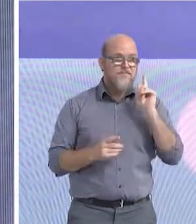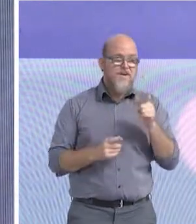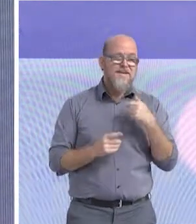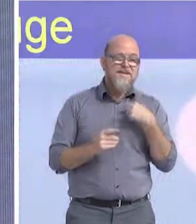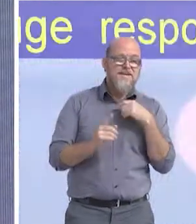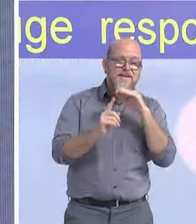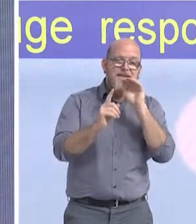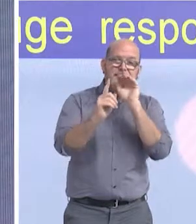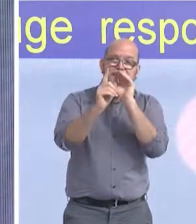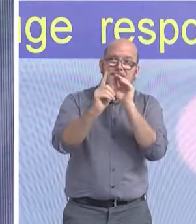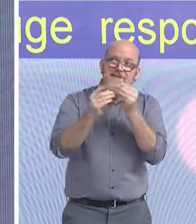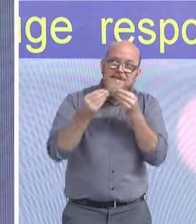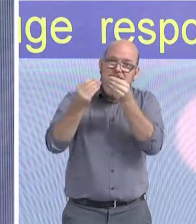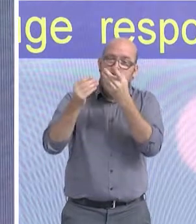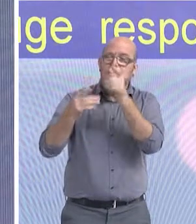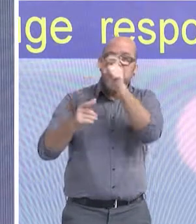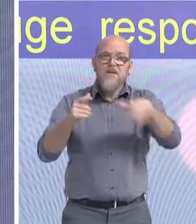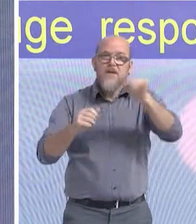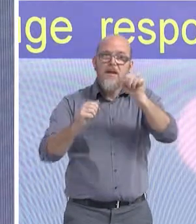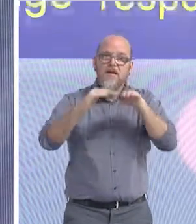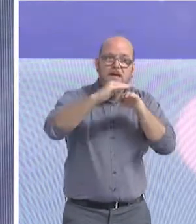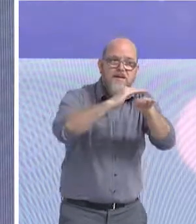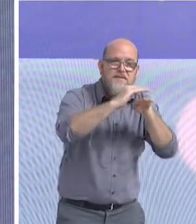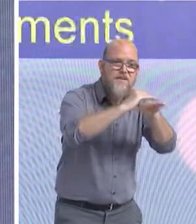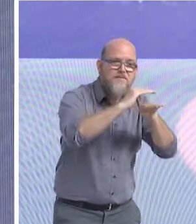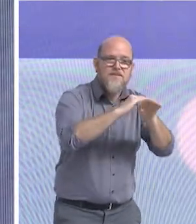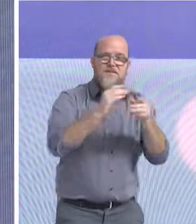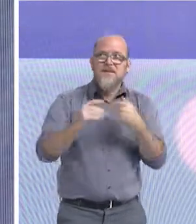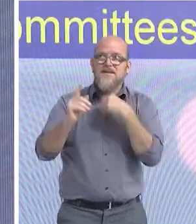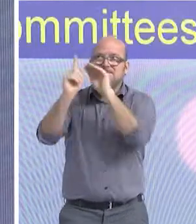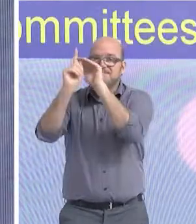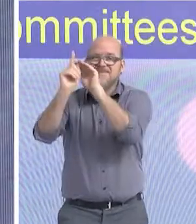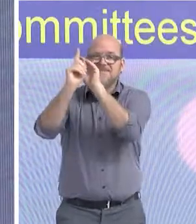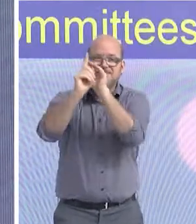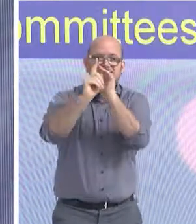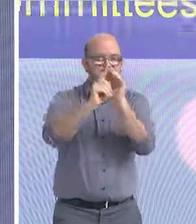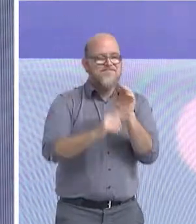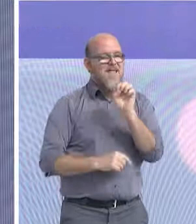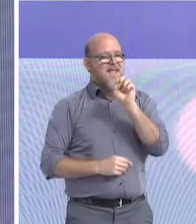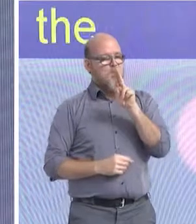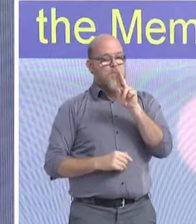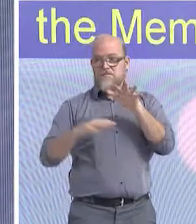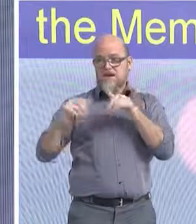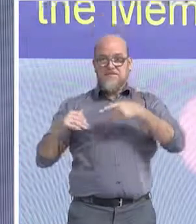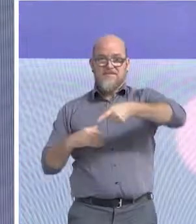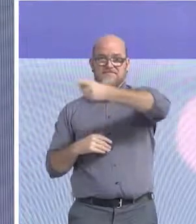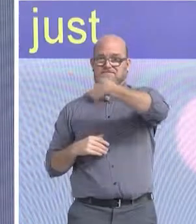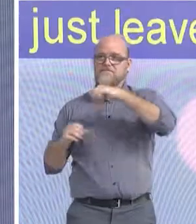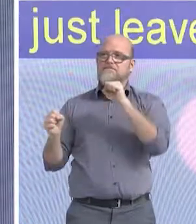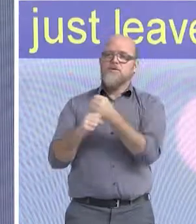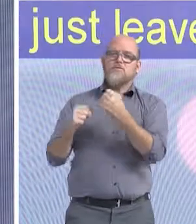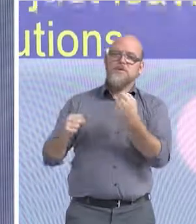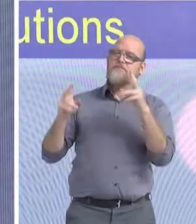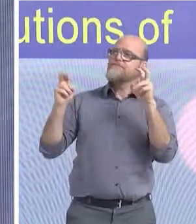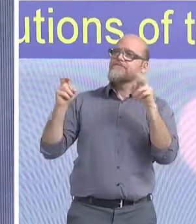parliaments, the European Affairs Committee, civil society, and all of the member states, they can't just leave it to the institutions of the EU. They